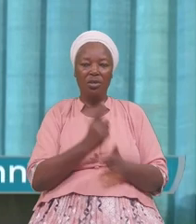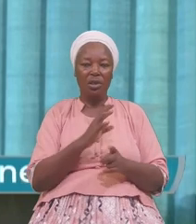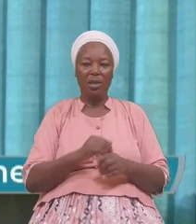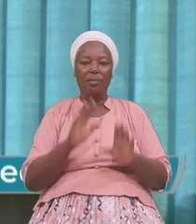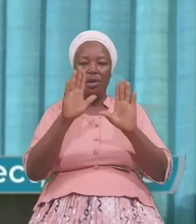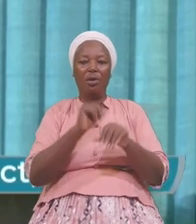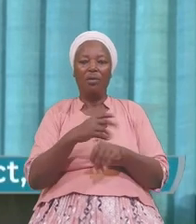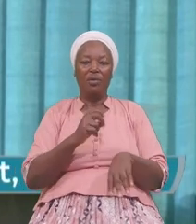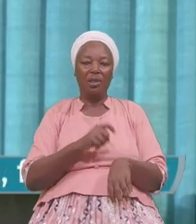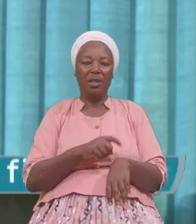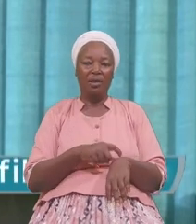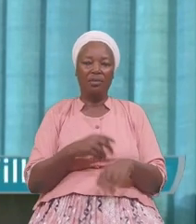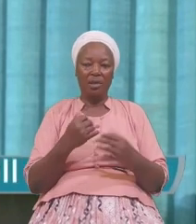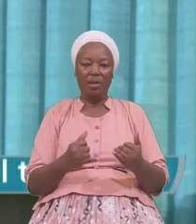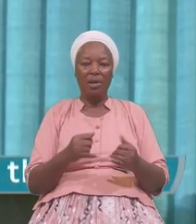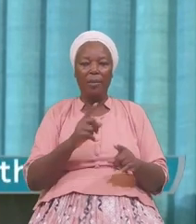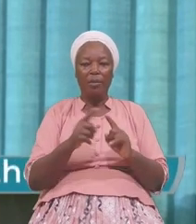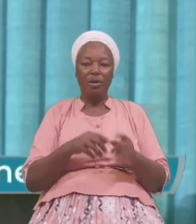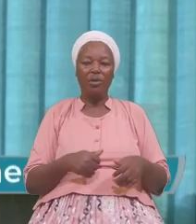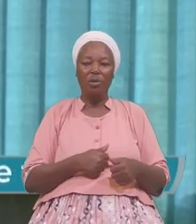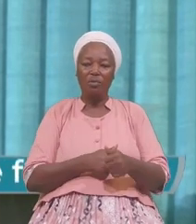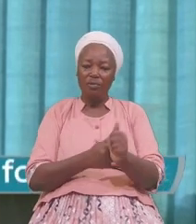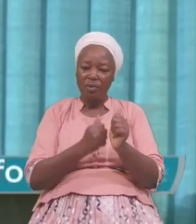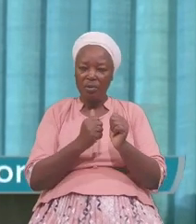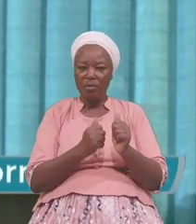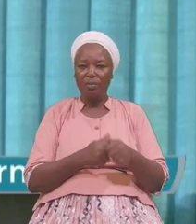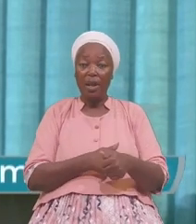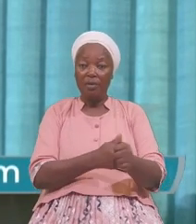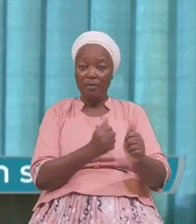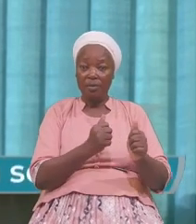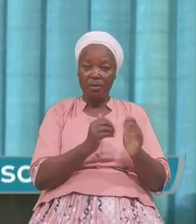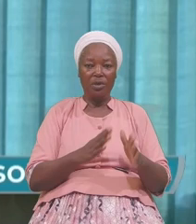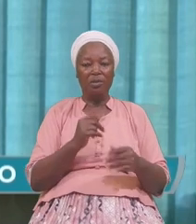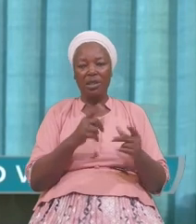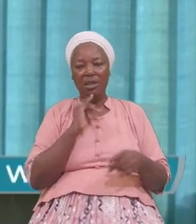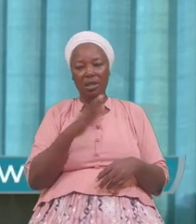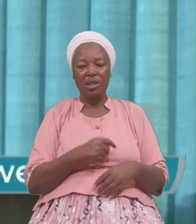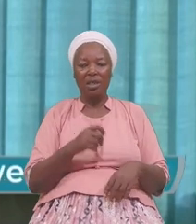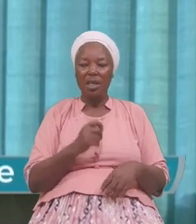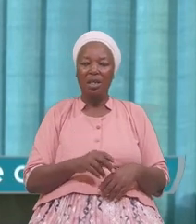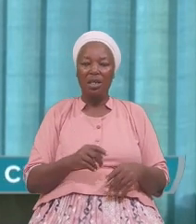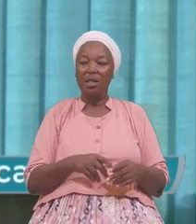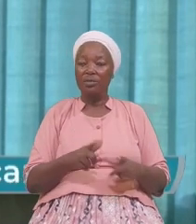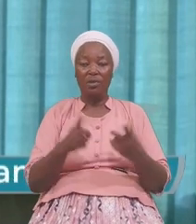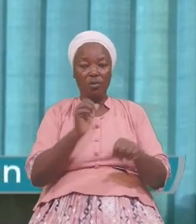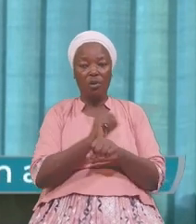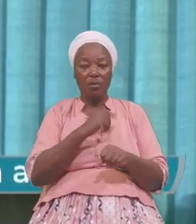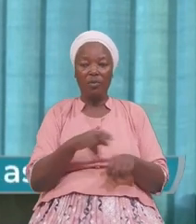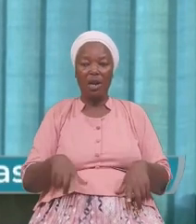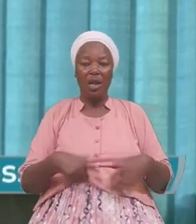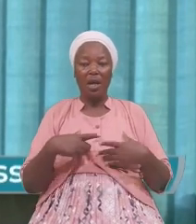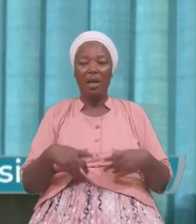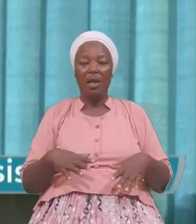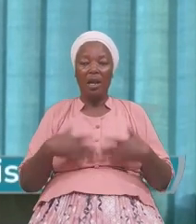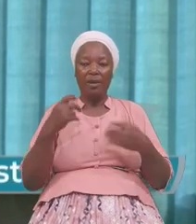moment. But your discipleship is the task of a lifetime. That's why you need all the help and support you can